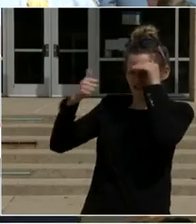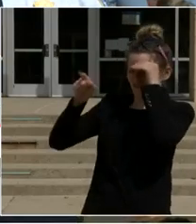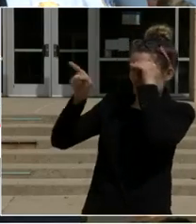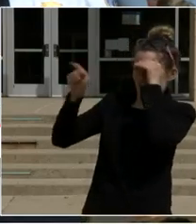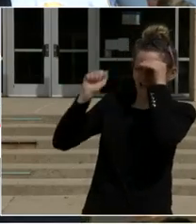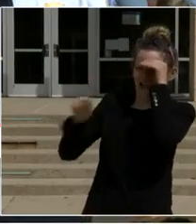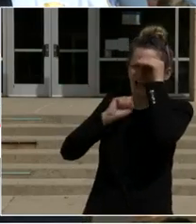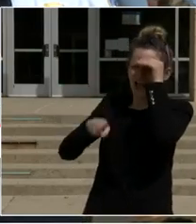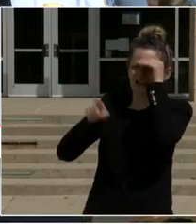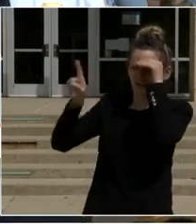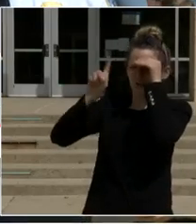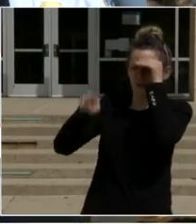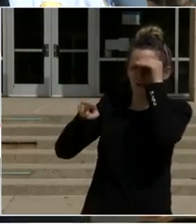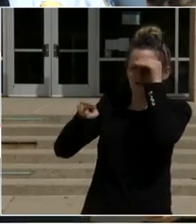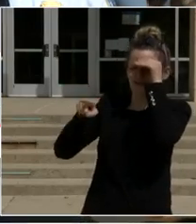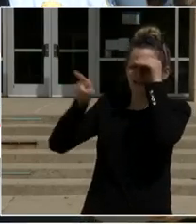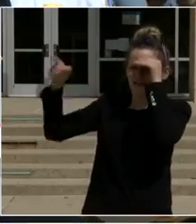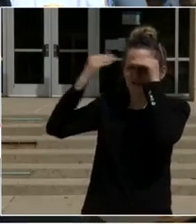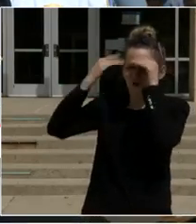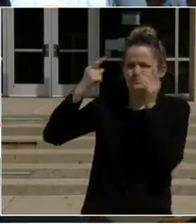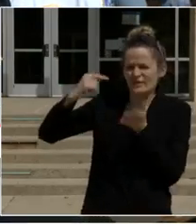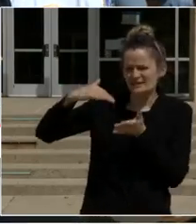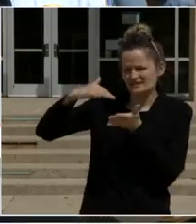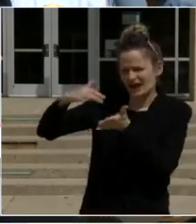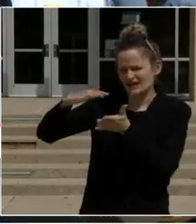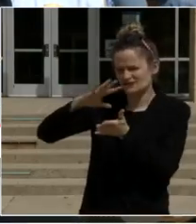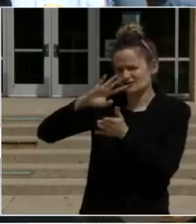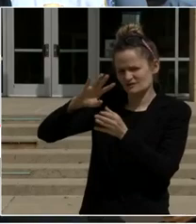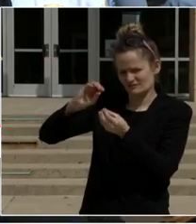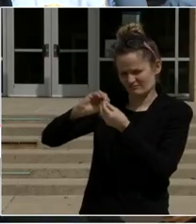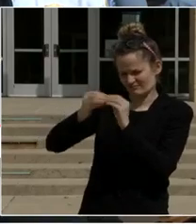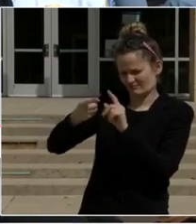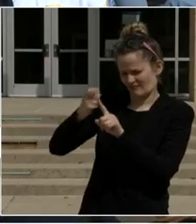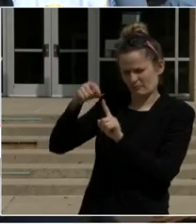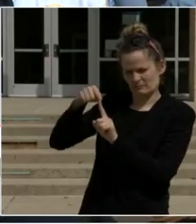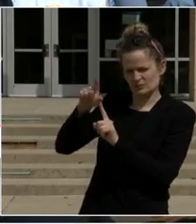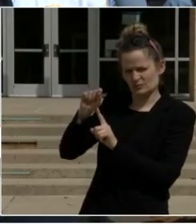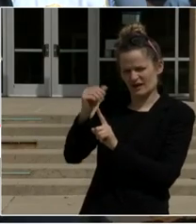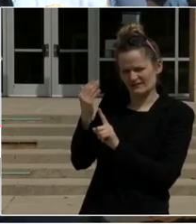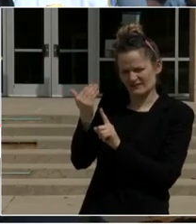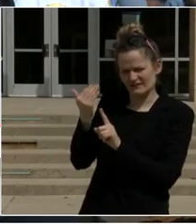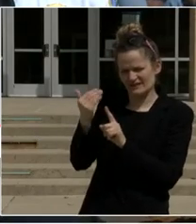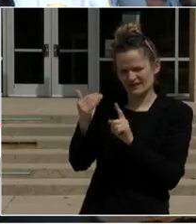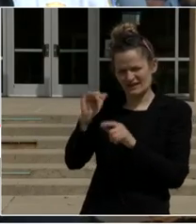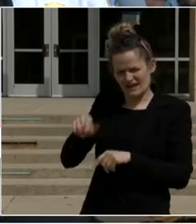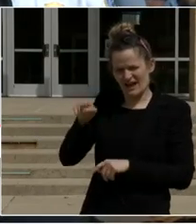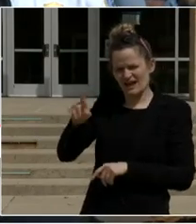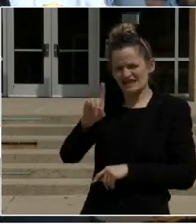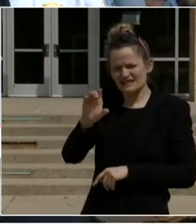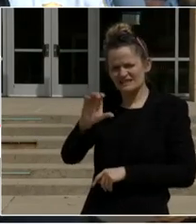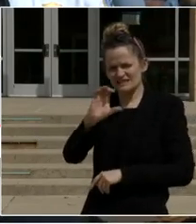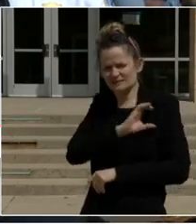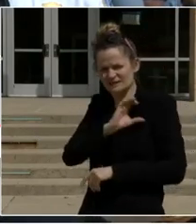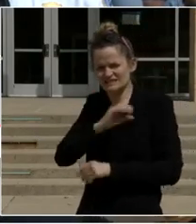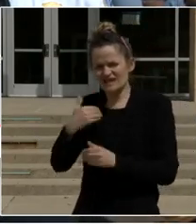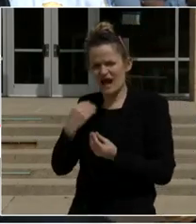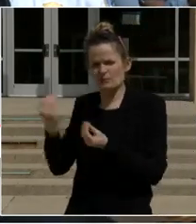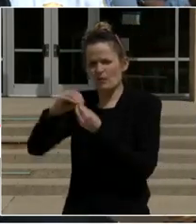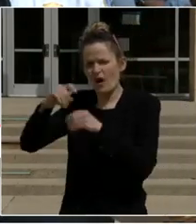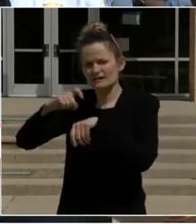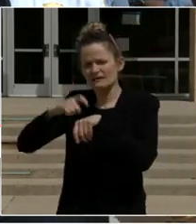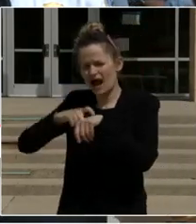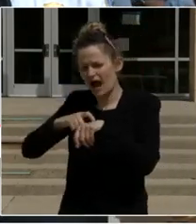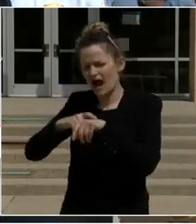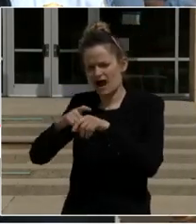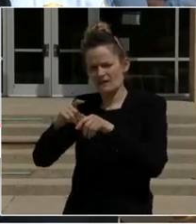2012 when Mayor Gray was mayor that looked at this exact question, and it found that DC police officers were spending more time than in other cities responding to